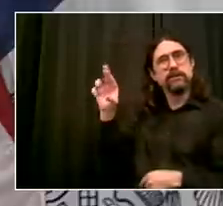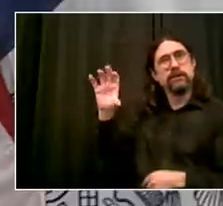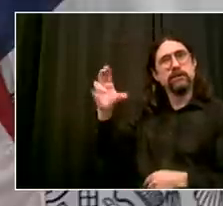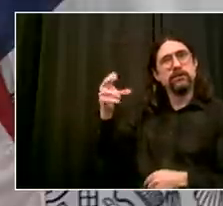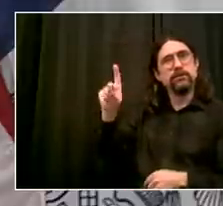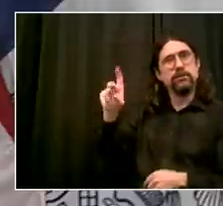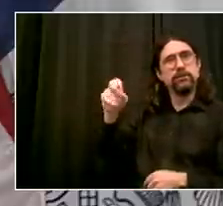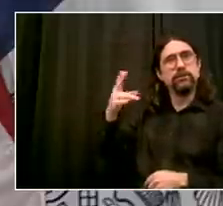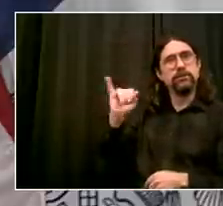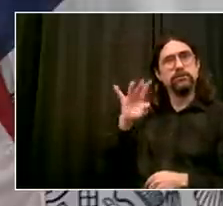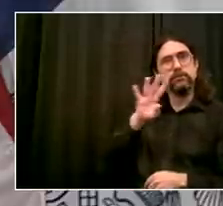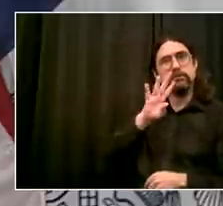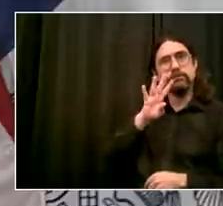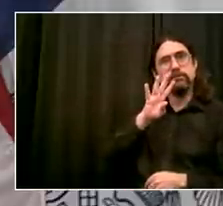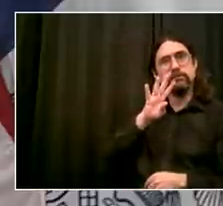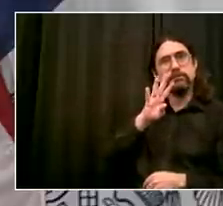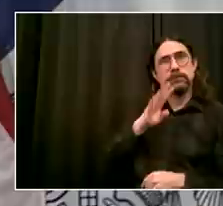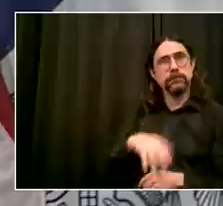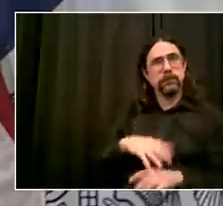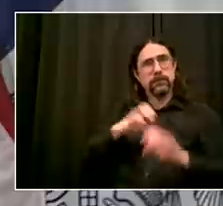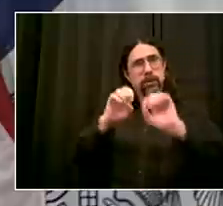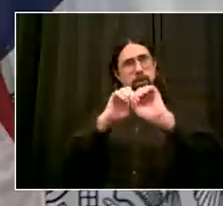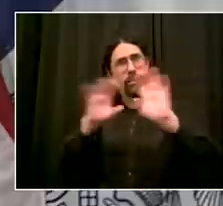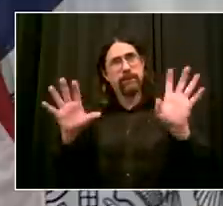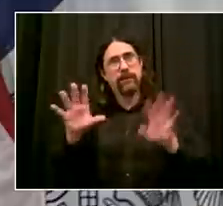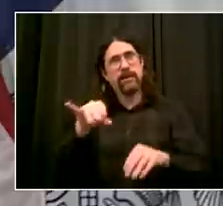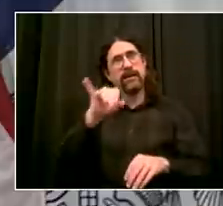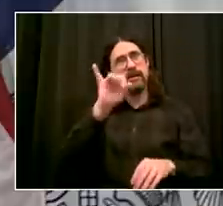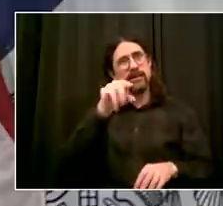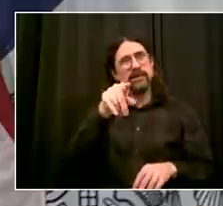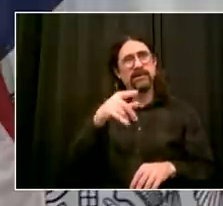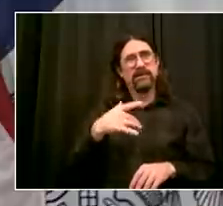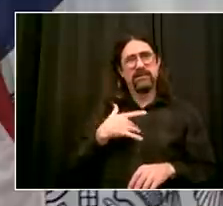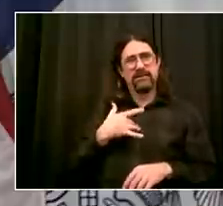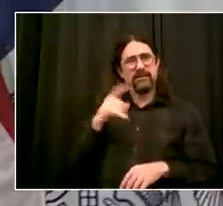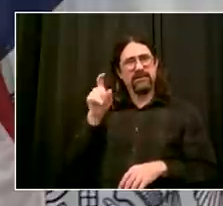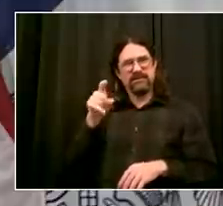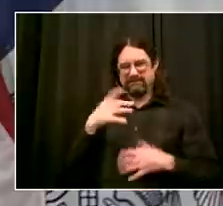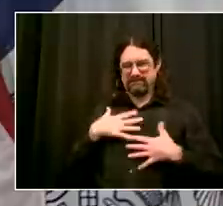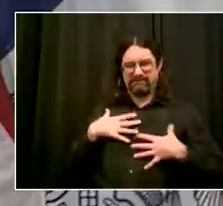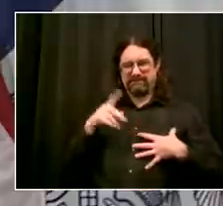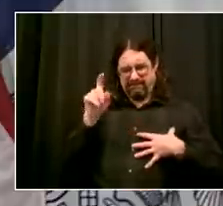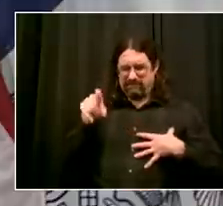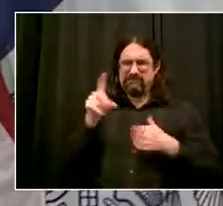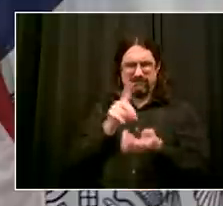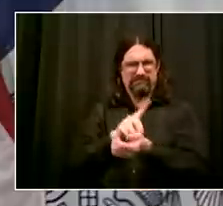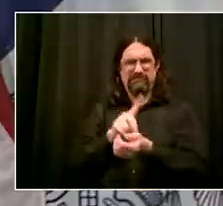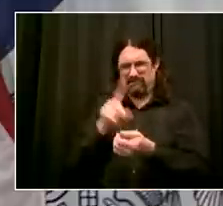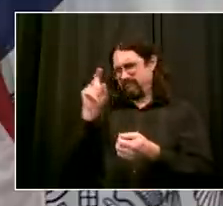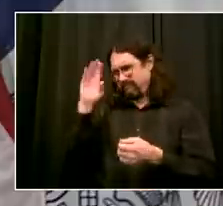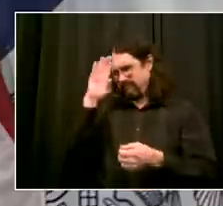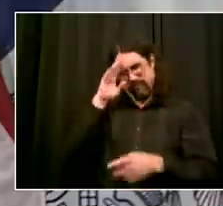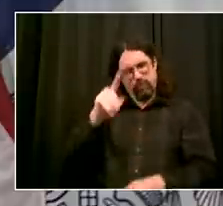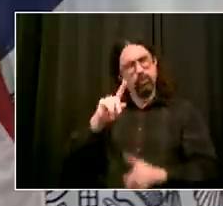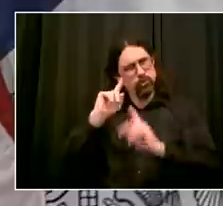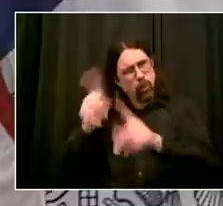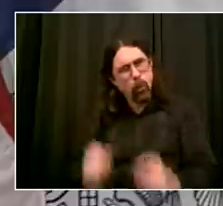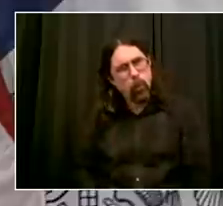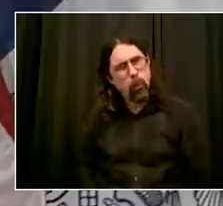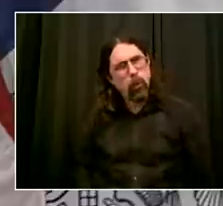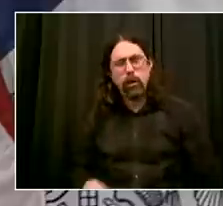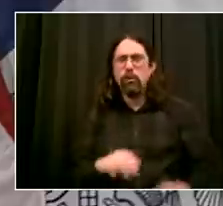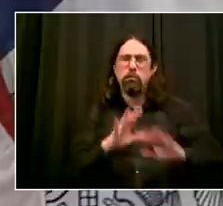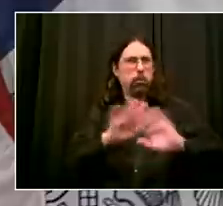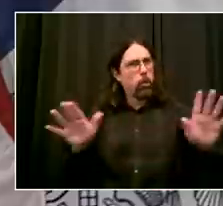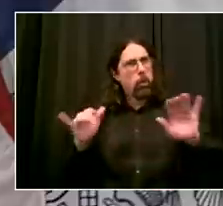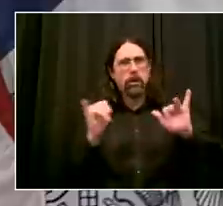professionals. And we will do anything we can, of course, to support seniors and folks with pre-existing conditions who